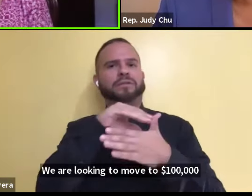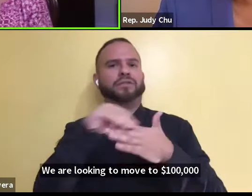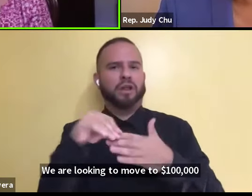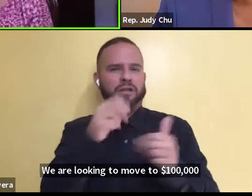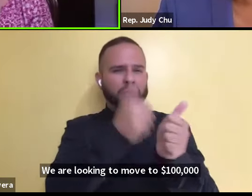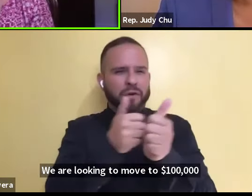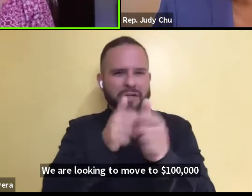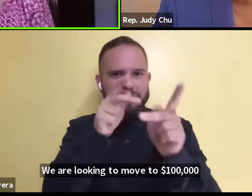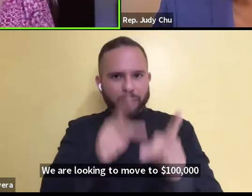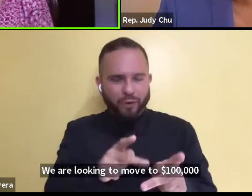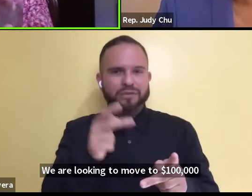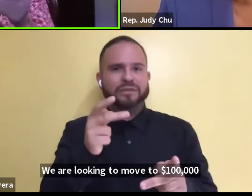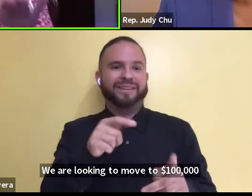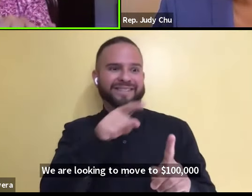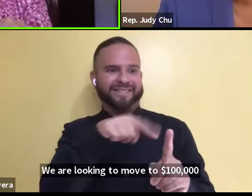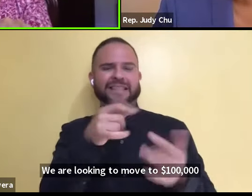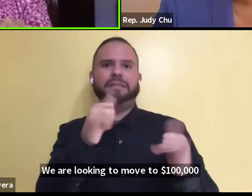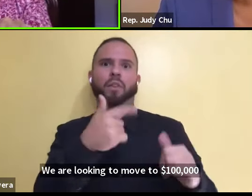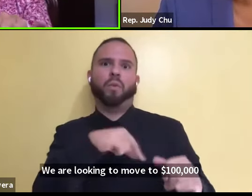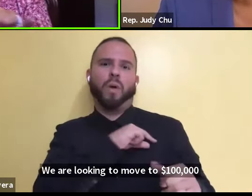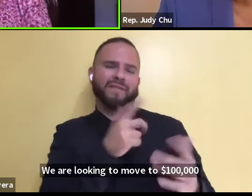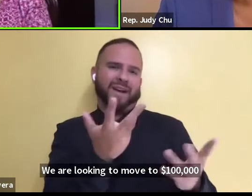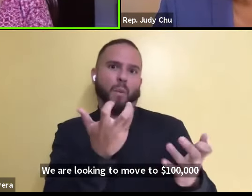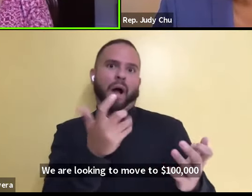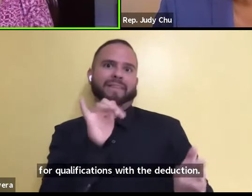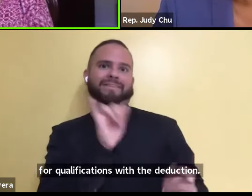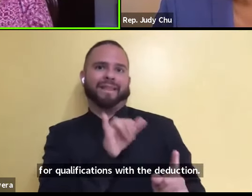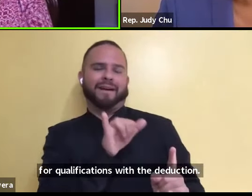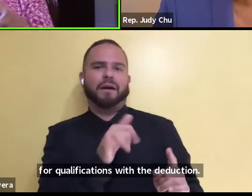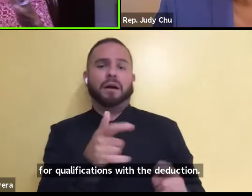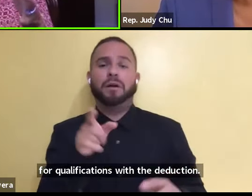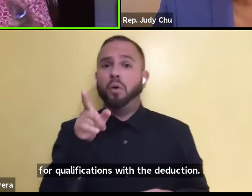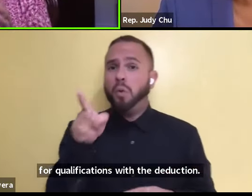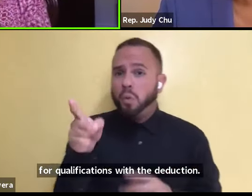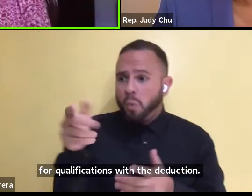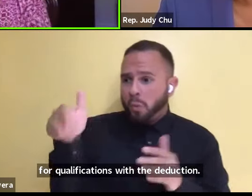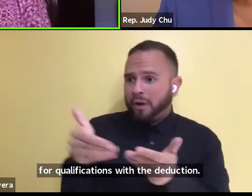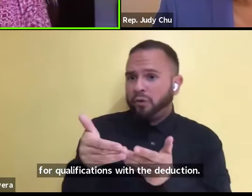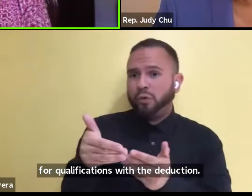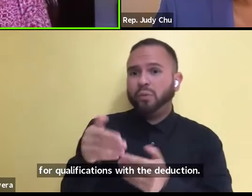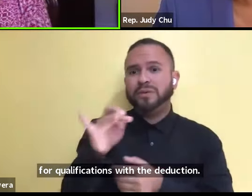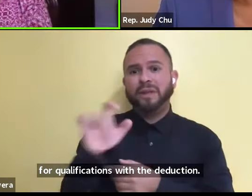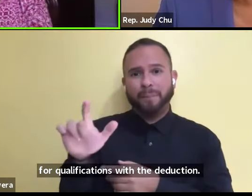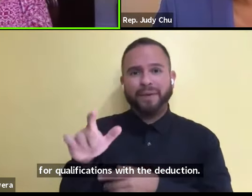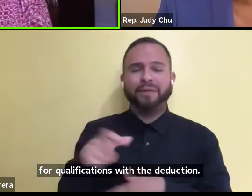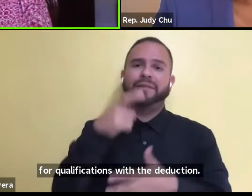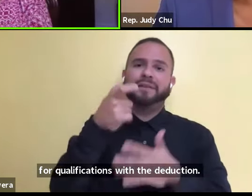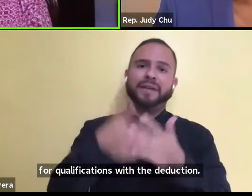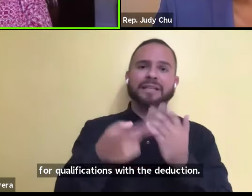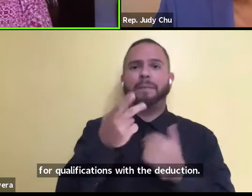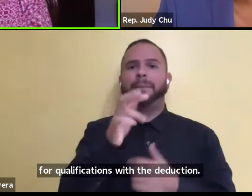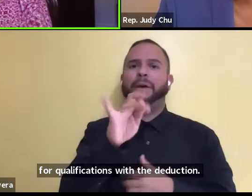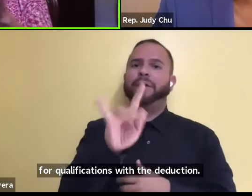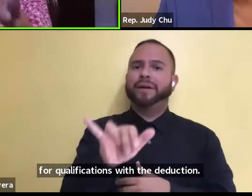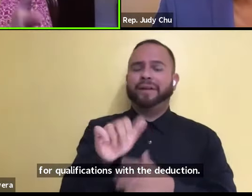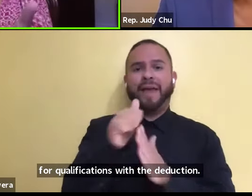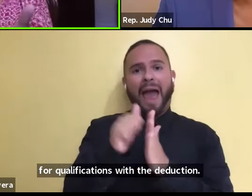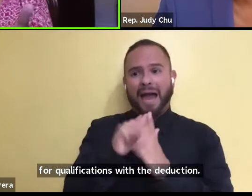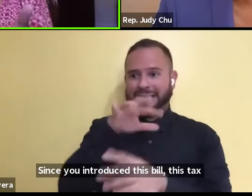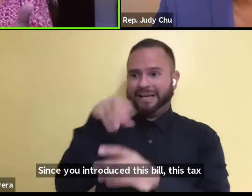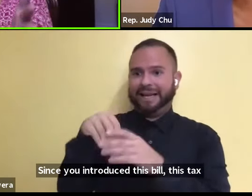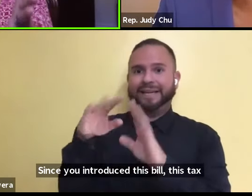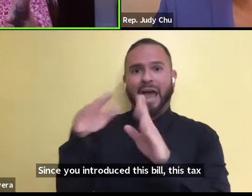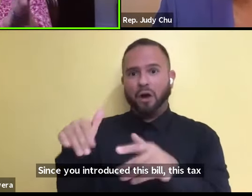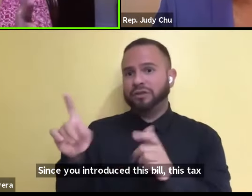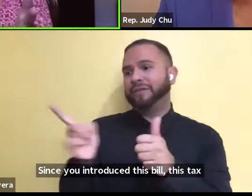for the deduction. Since you've introduced this bill, this Tax Parity Act in the House, I want to say thank